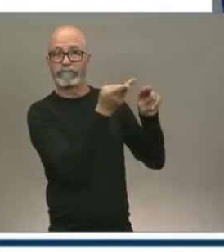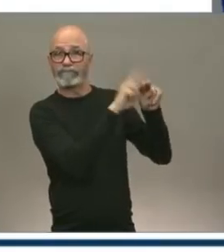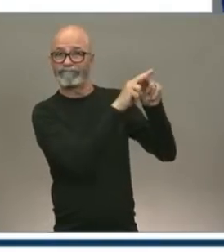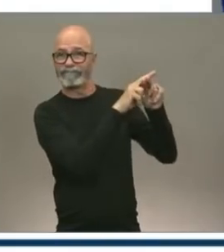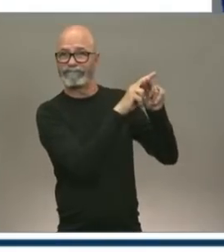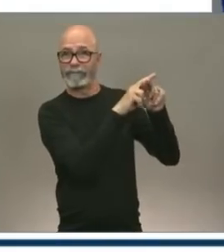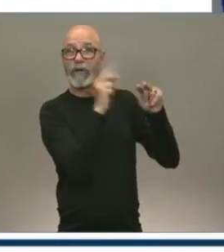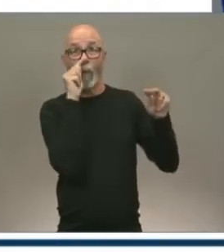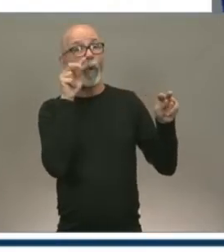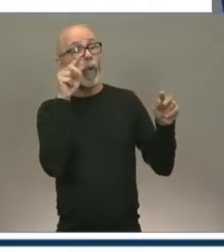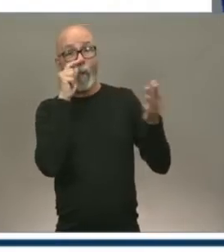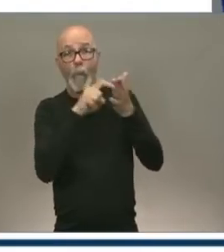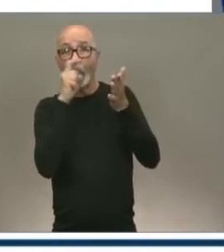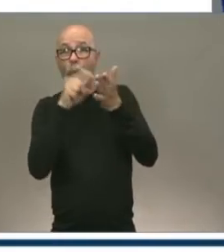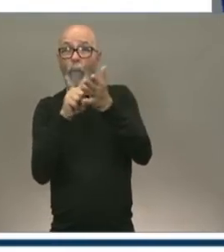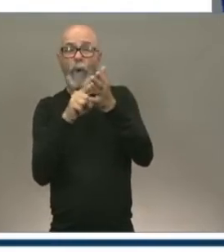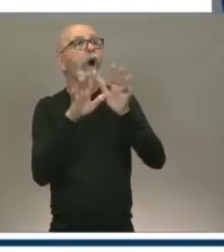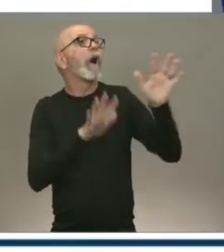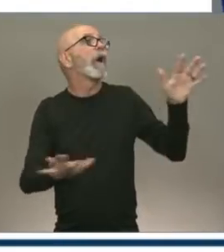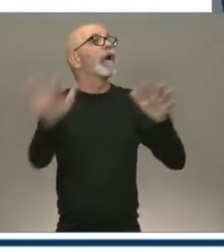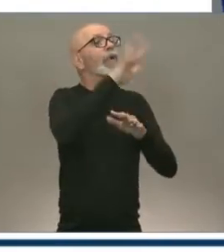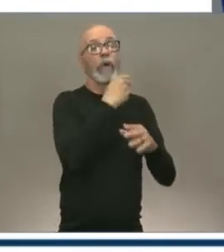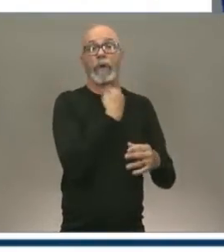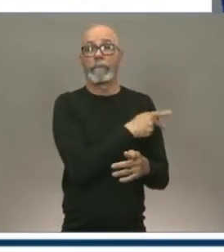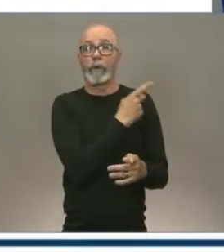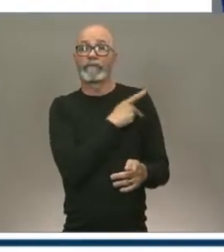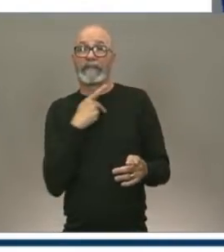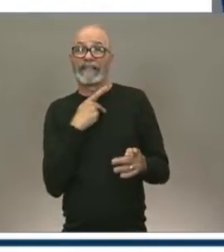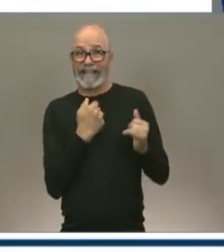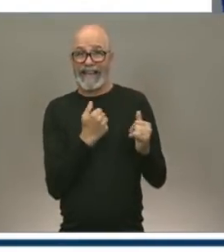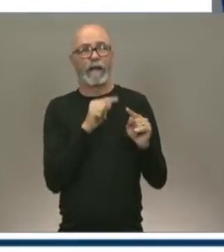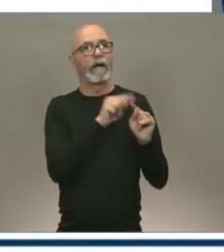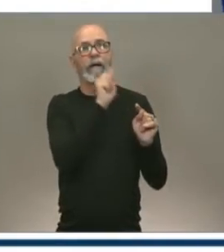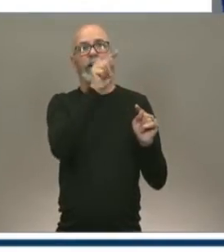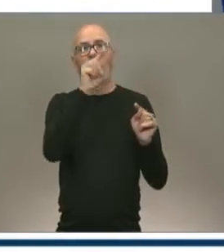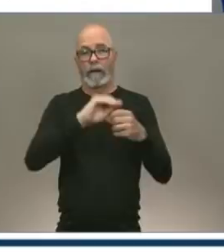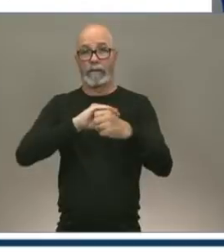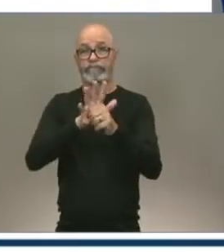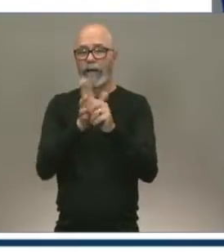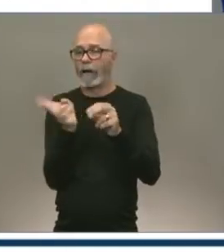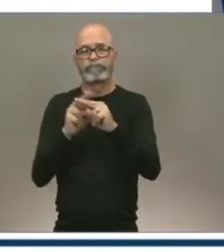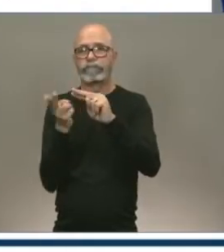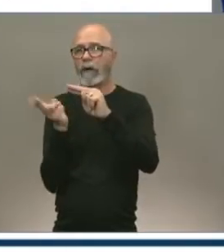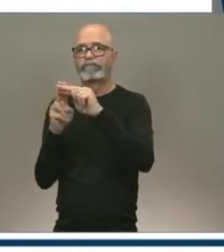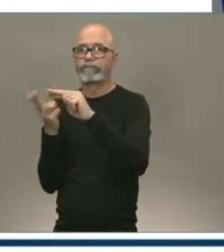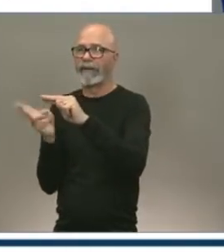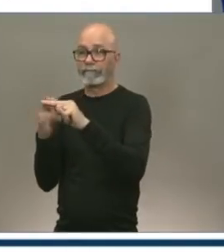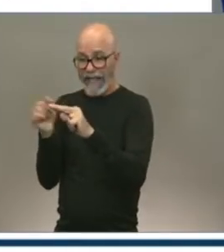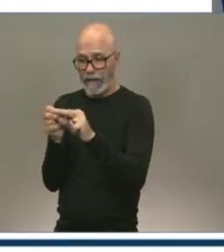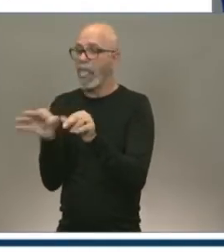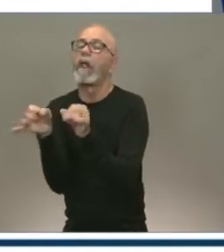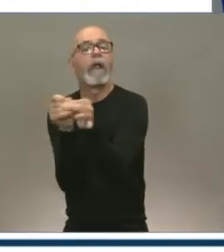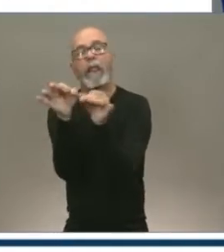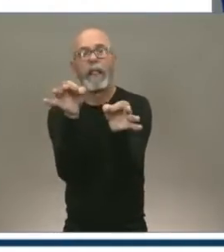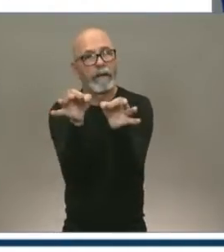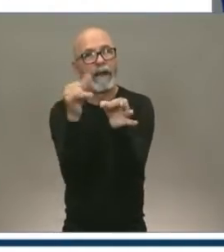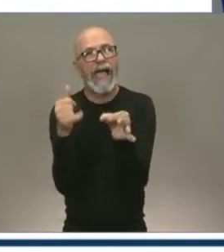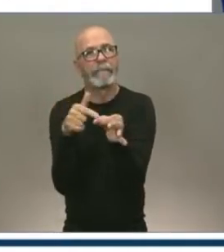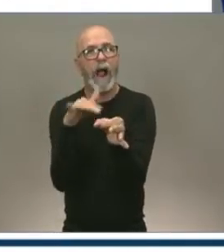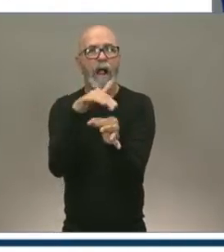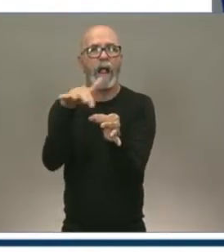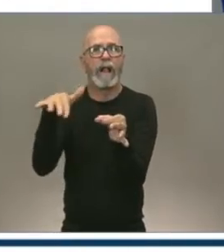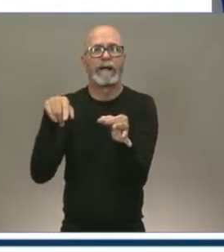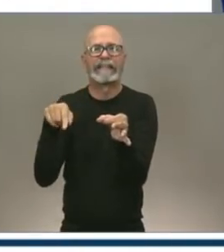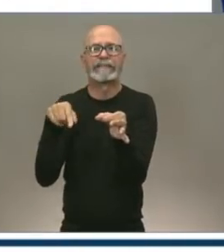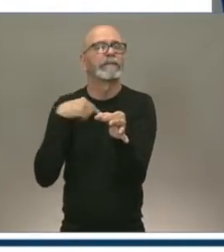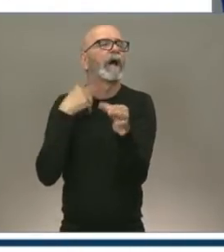are increasingly rapidly because of the presence of variants. This is what we want to avoid here, an outbreak resulting from the